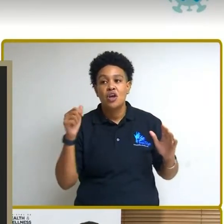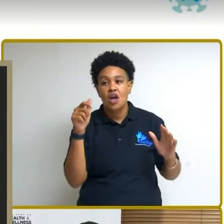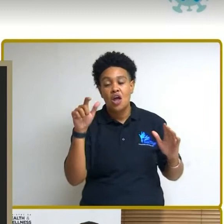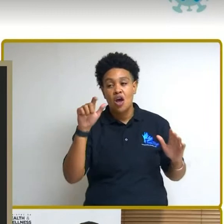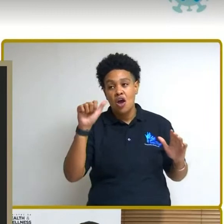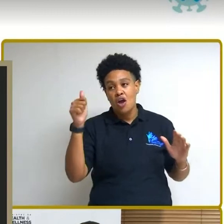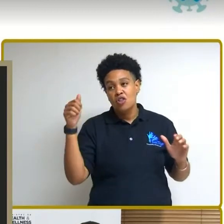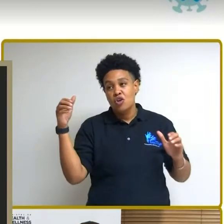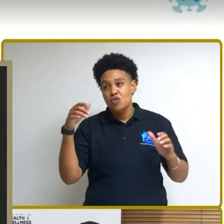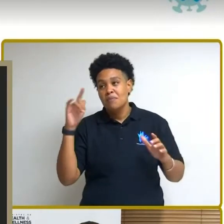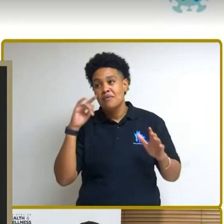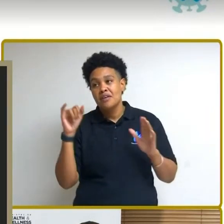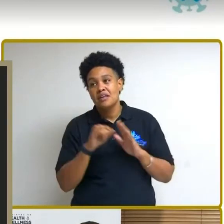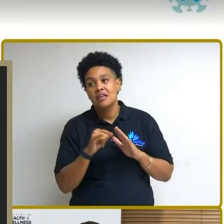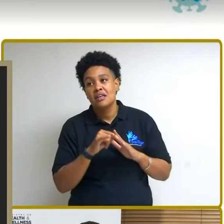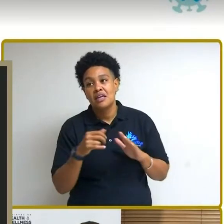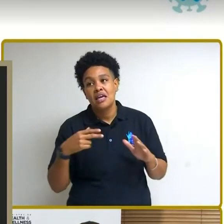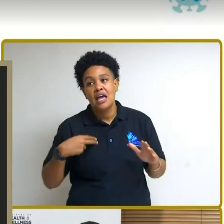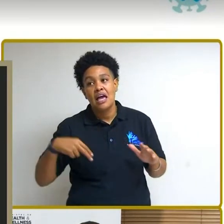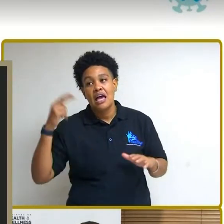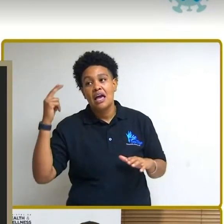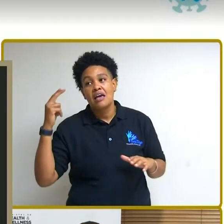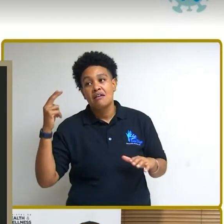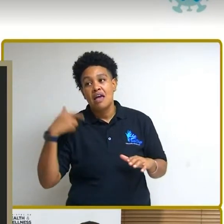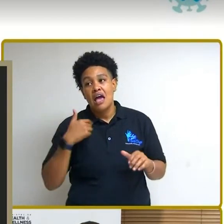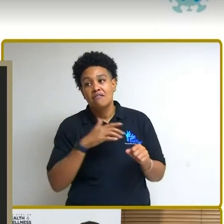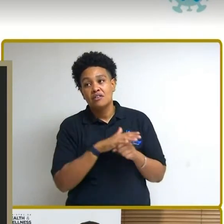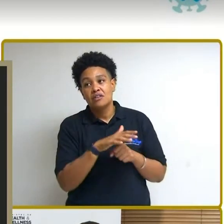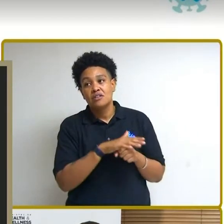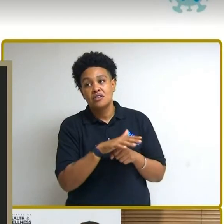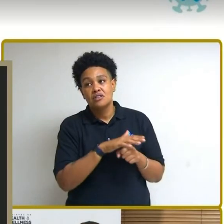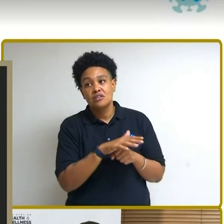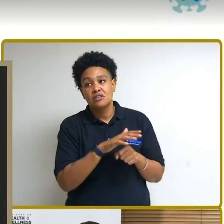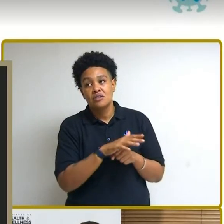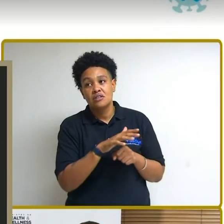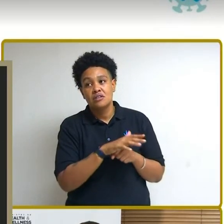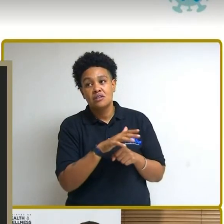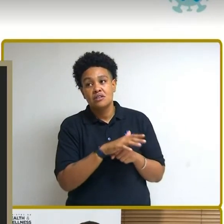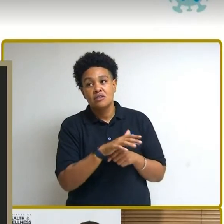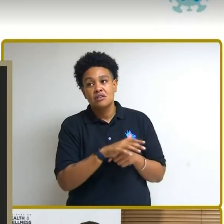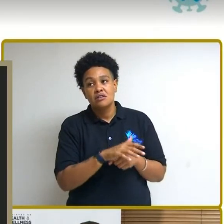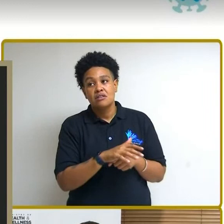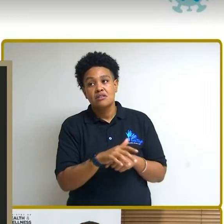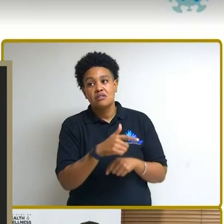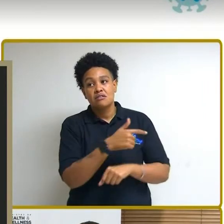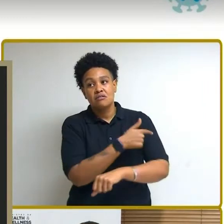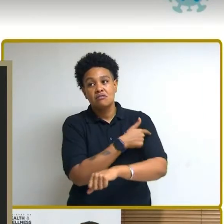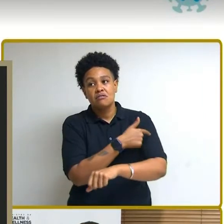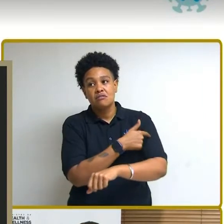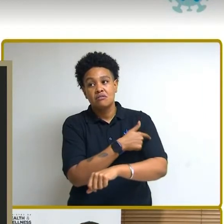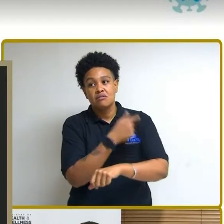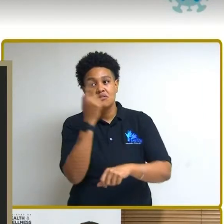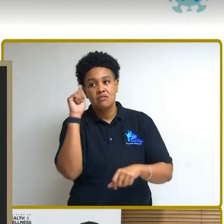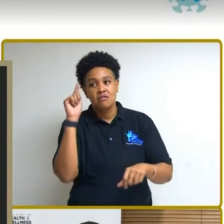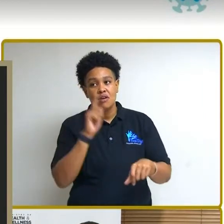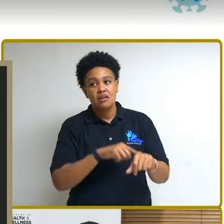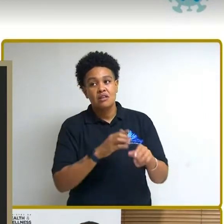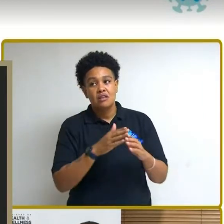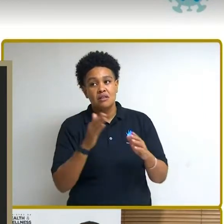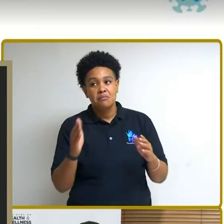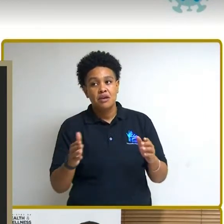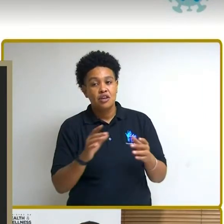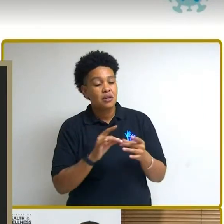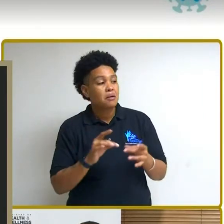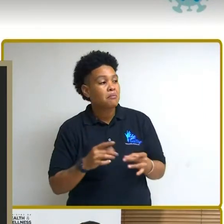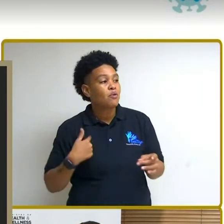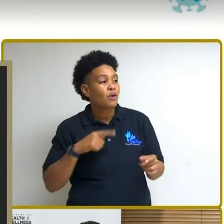you have identified, if you have a high take-up rate, do you have sufficient vaccines for the period mentioned? We